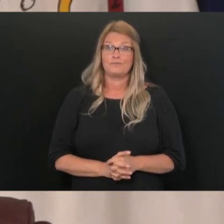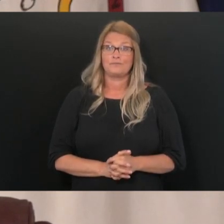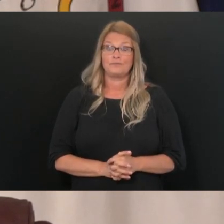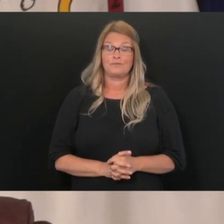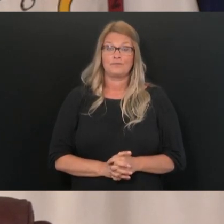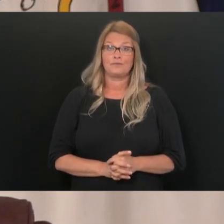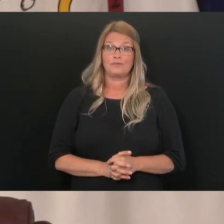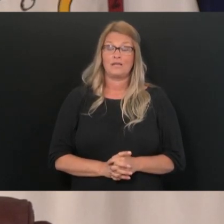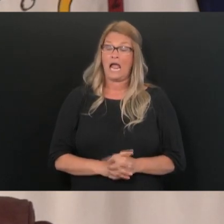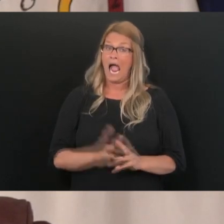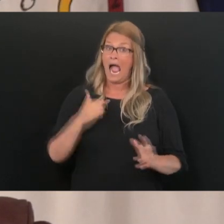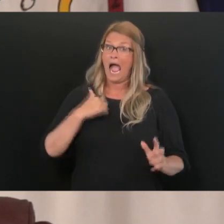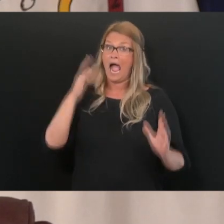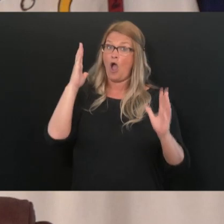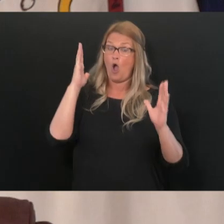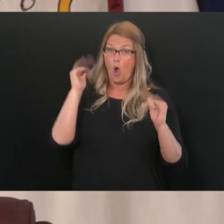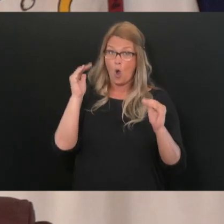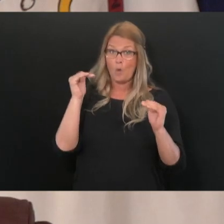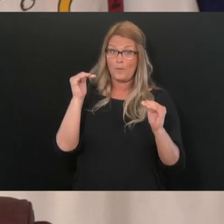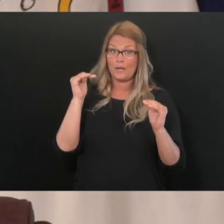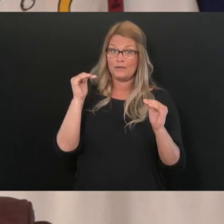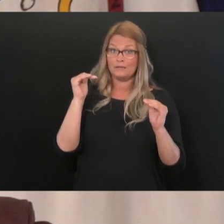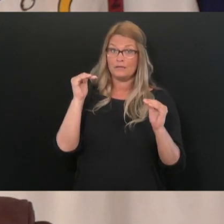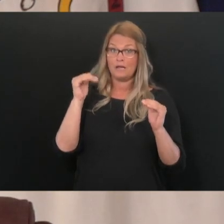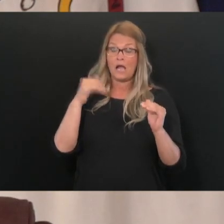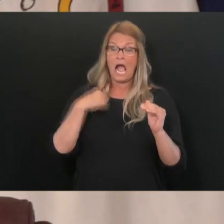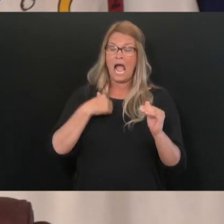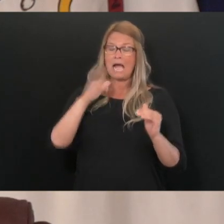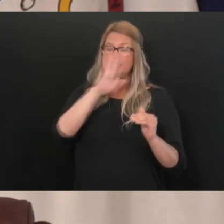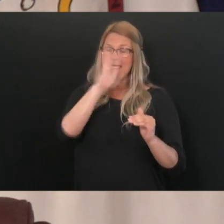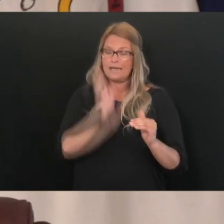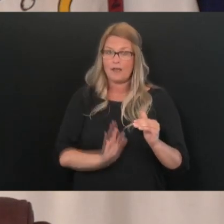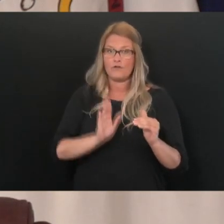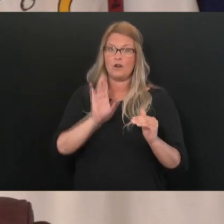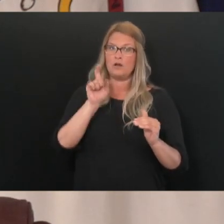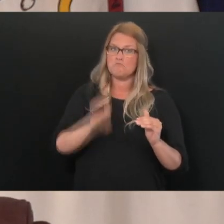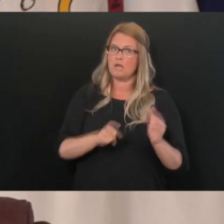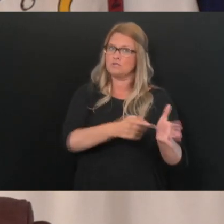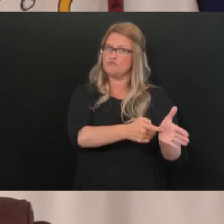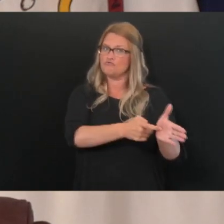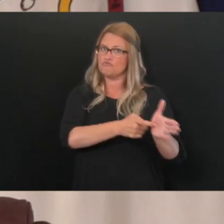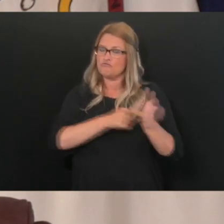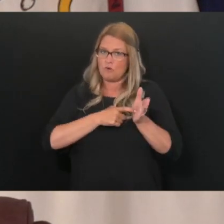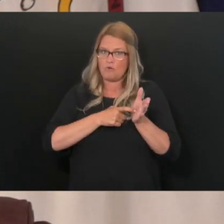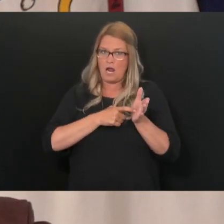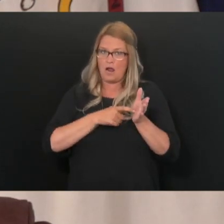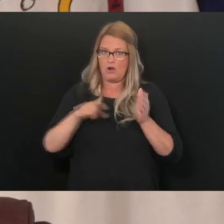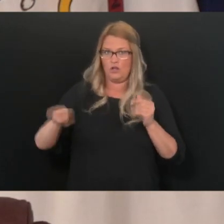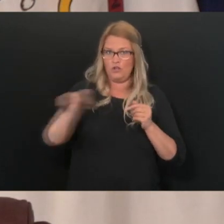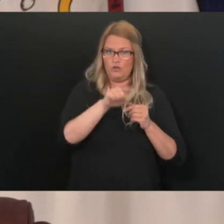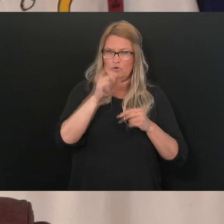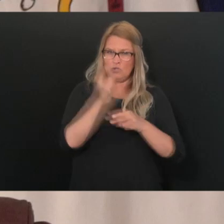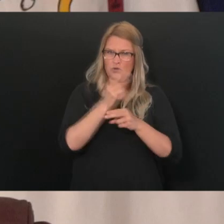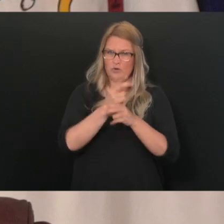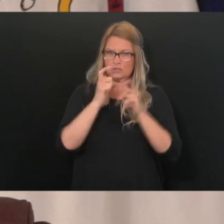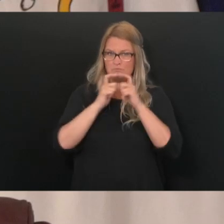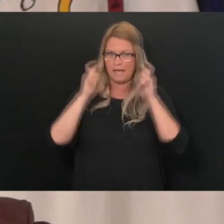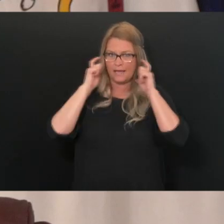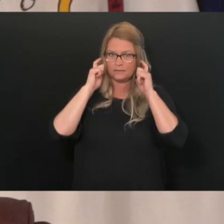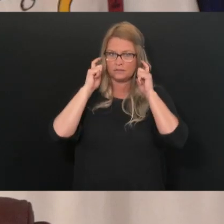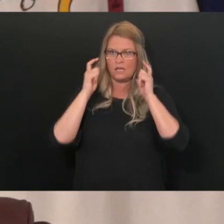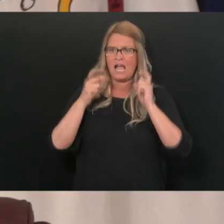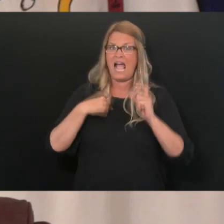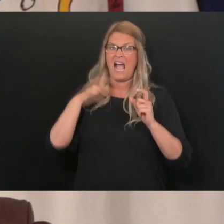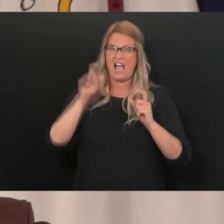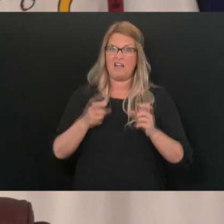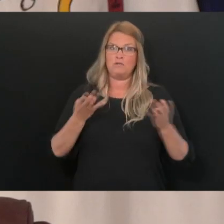point in time where we've got to mandate that you have to wear a mask. I hope we don't get to a point in time that we're going to have to shut down